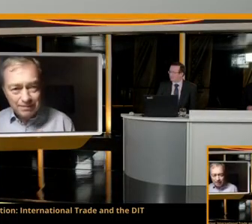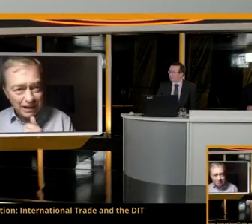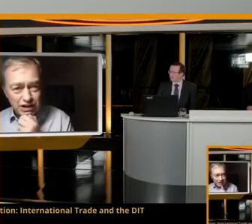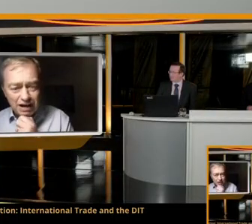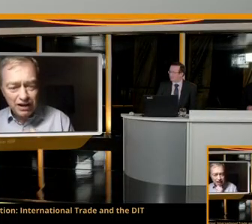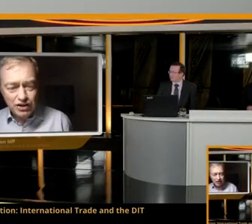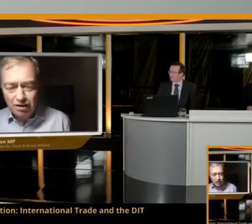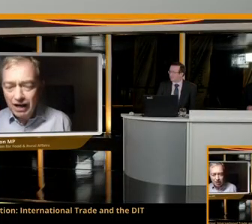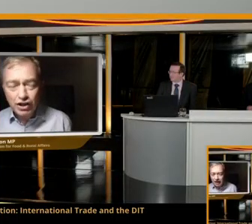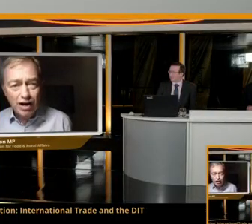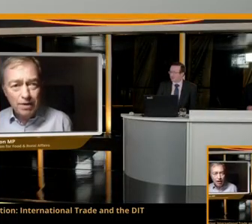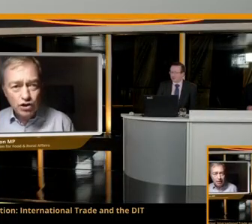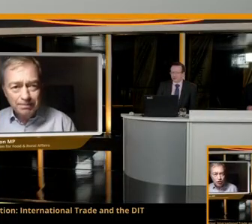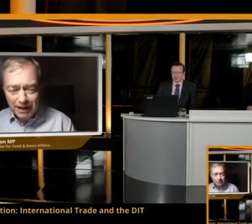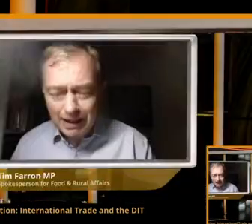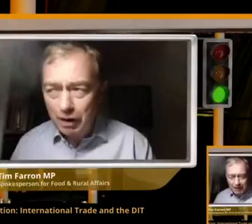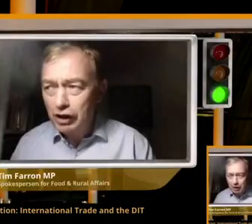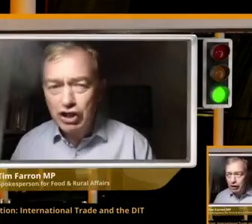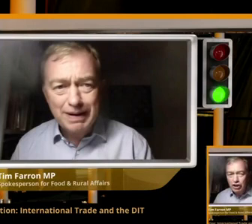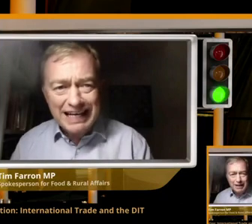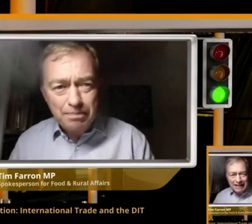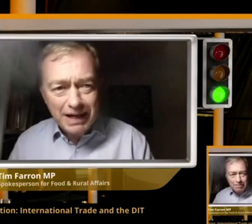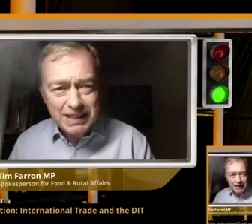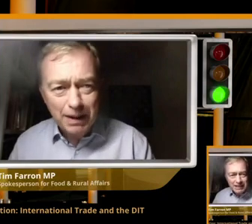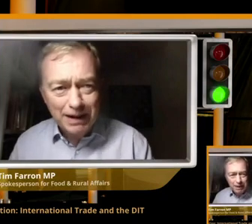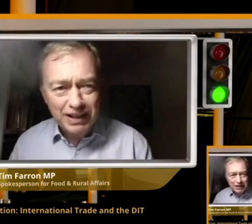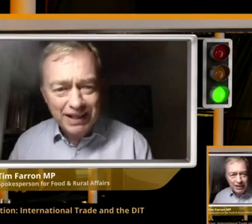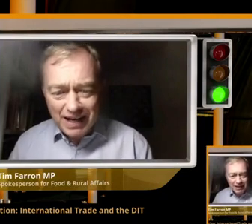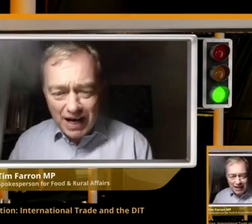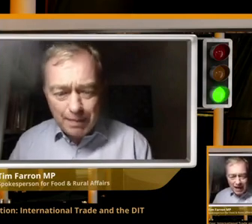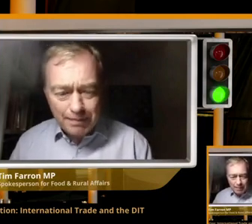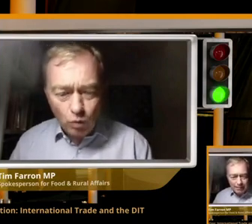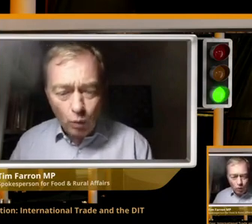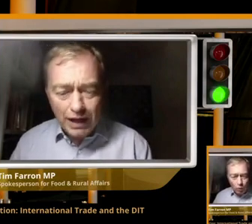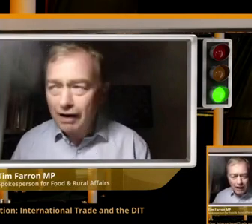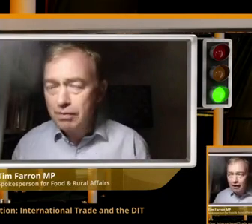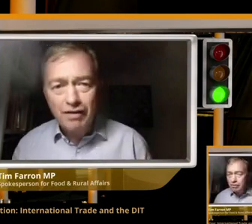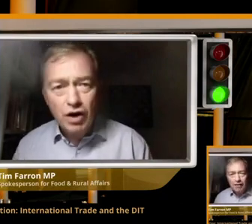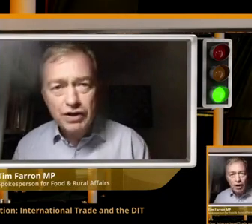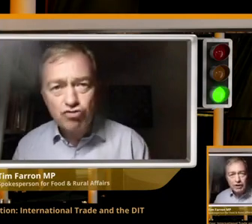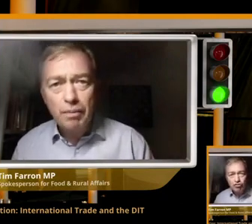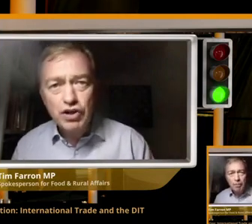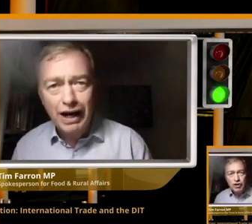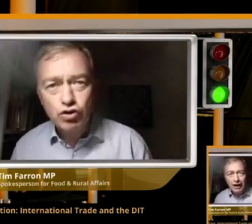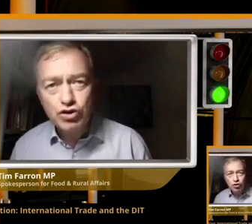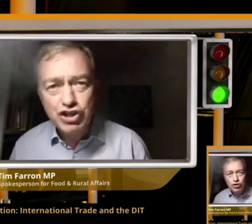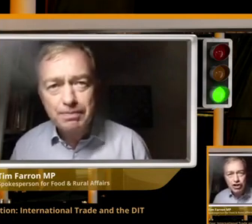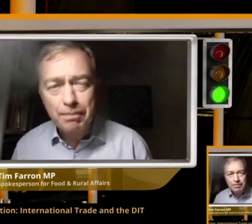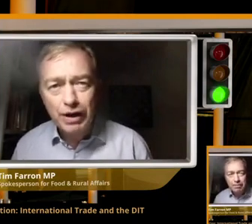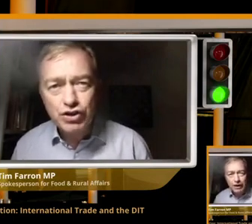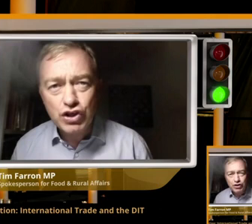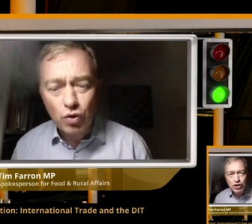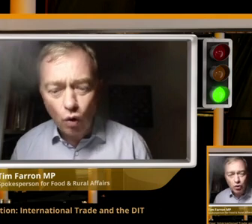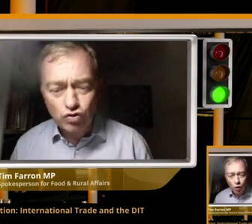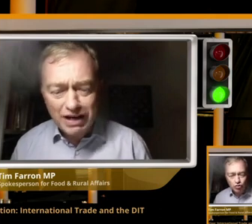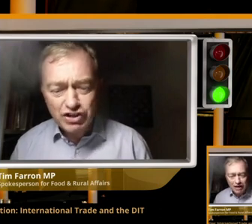Chair. Thanks, Chair. Thanks, Sarah. It's a great motion. I would like you to make it even better by passing Amendment 1. We have, you might have noticed, a rubbish electoral system. It